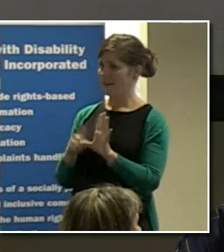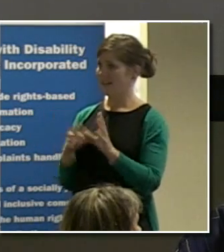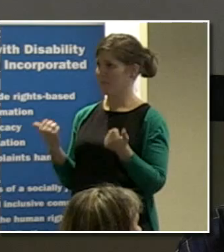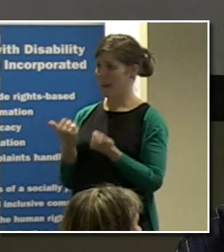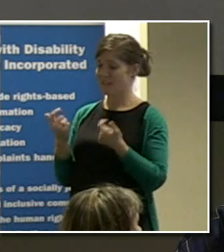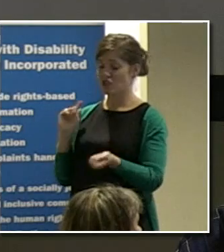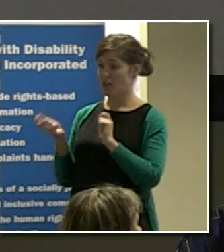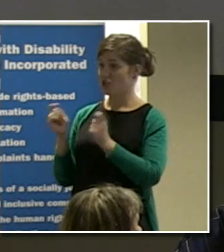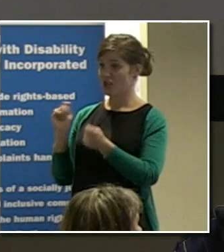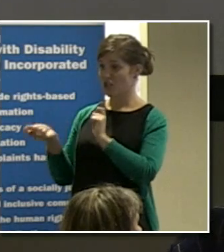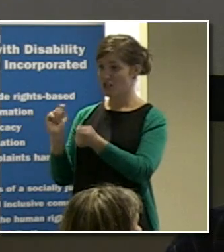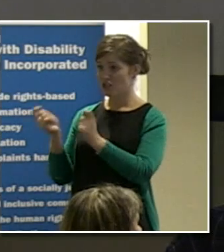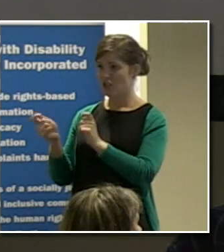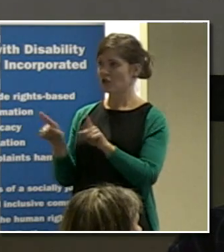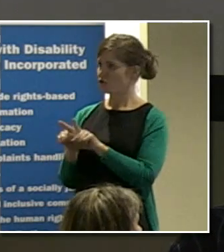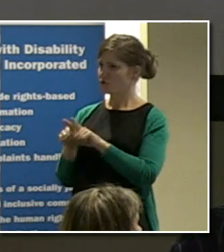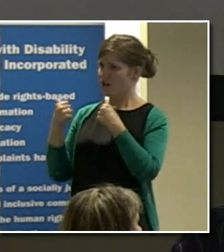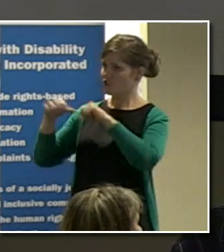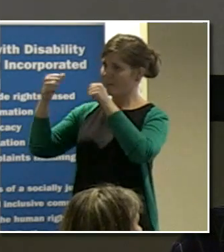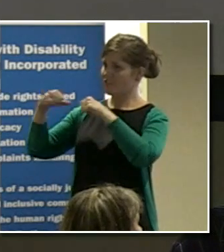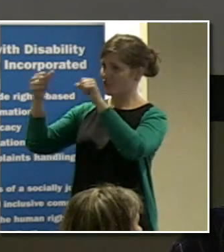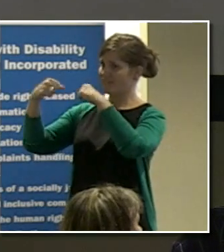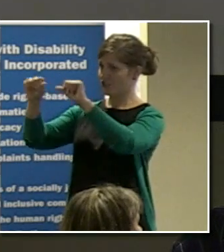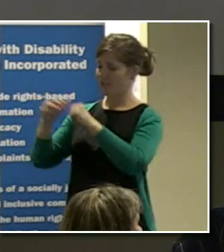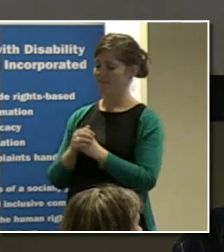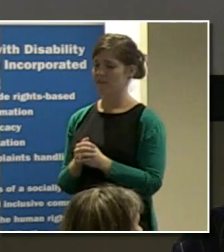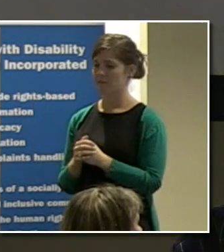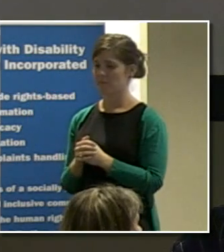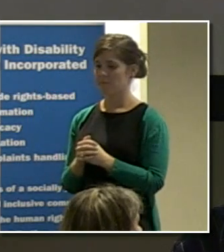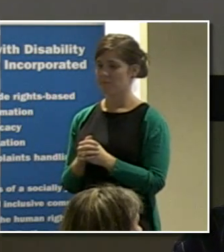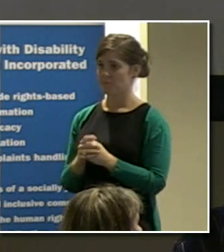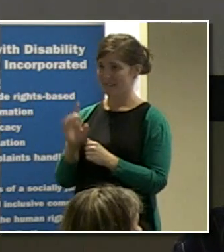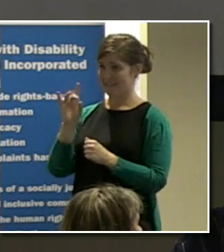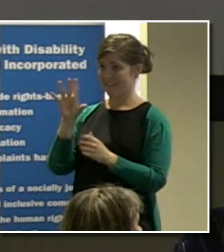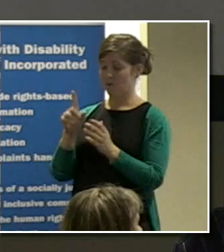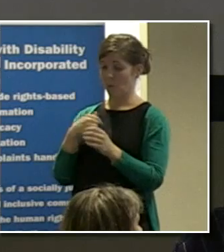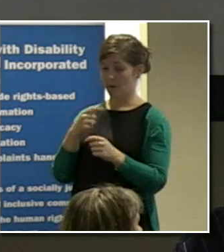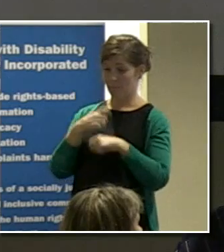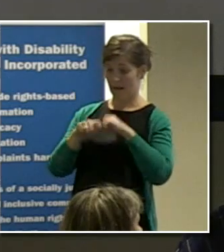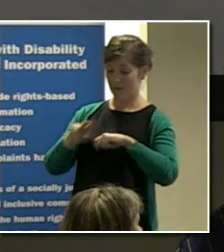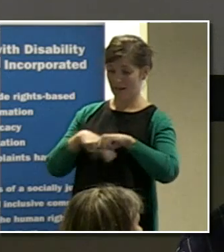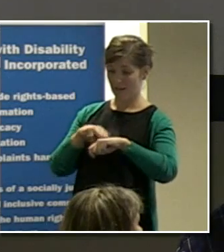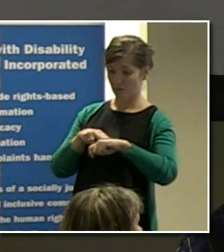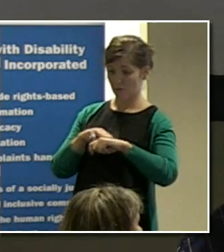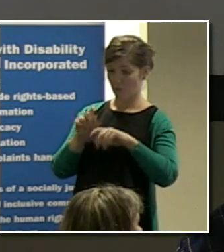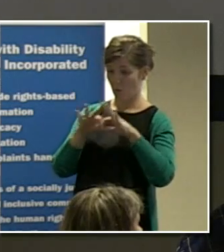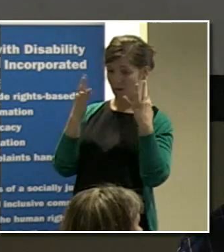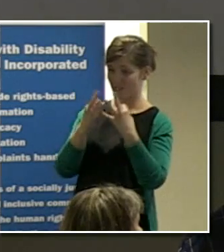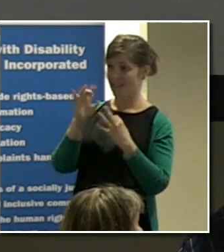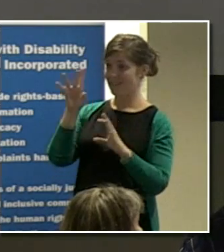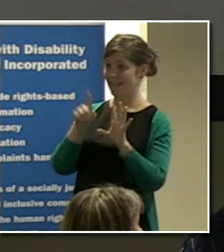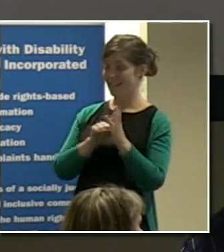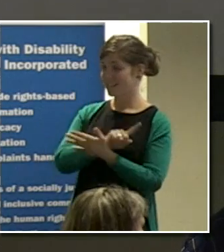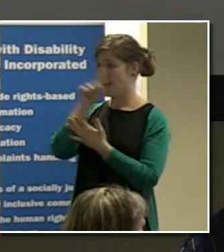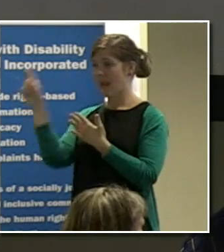change for PWD. Over a decade after becoming a national organisation, I'm looking here at Heidi